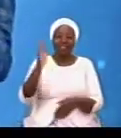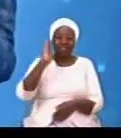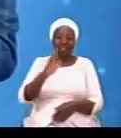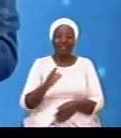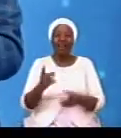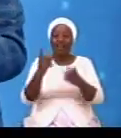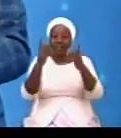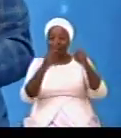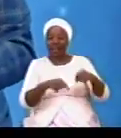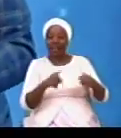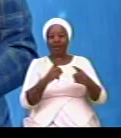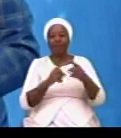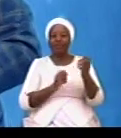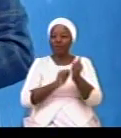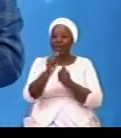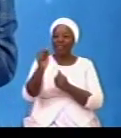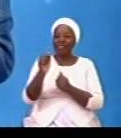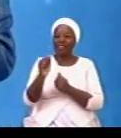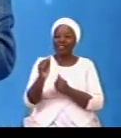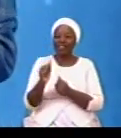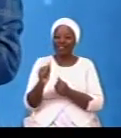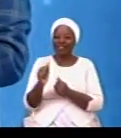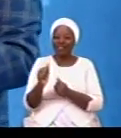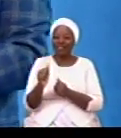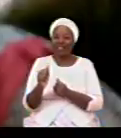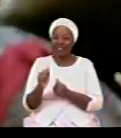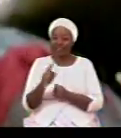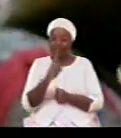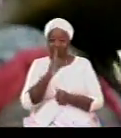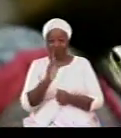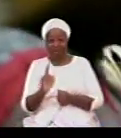fact, it has come to pass.